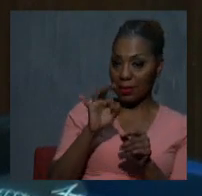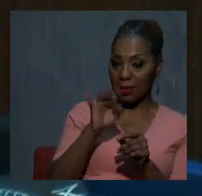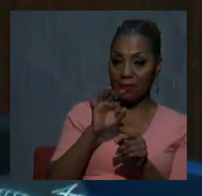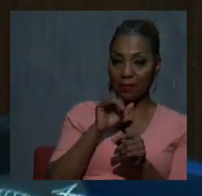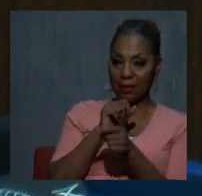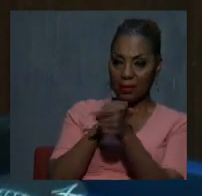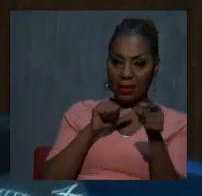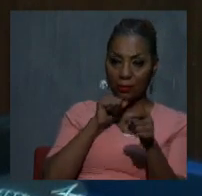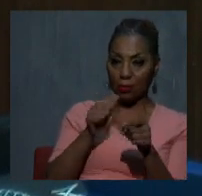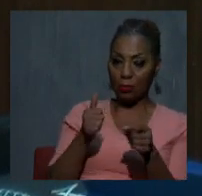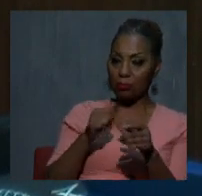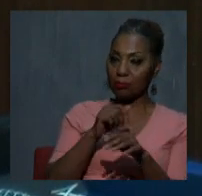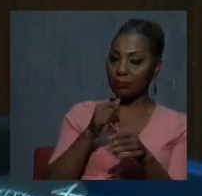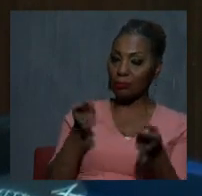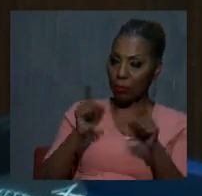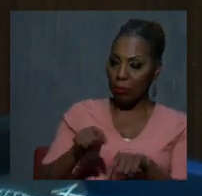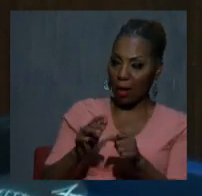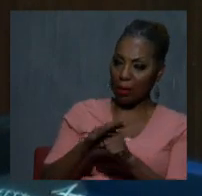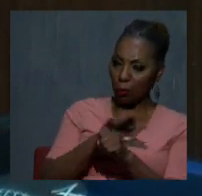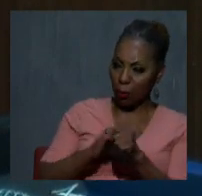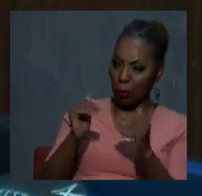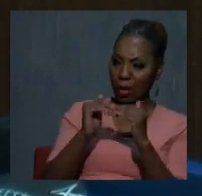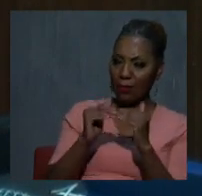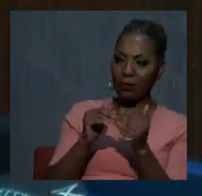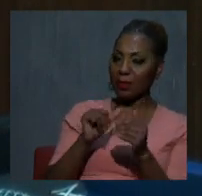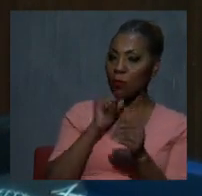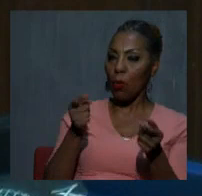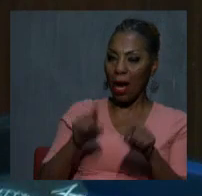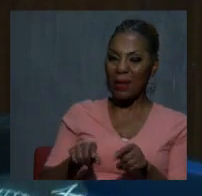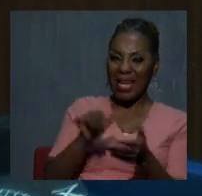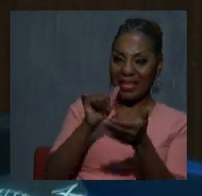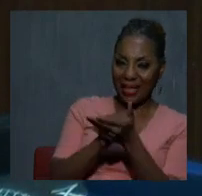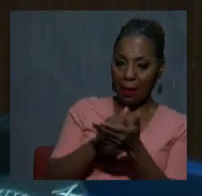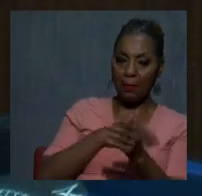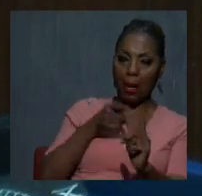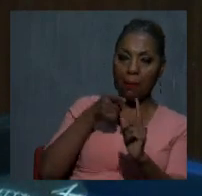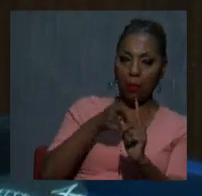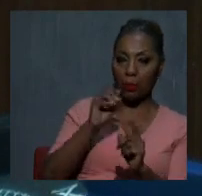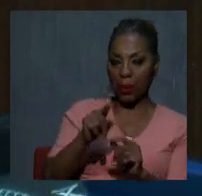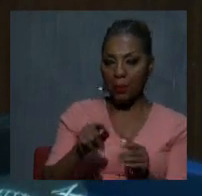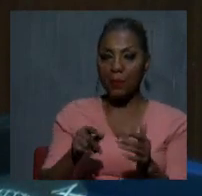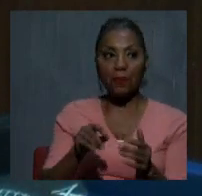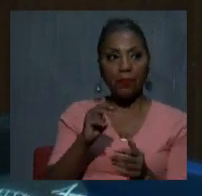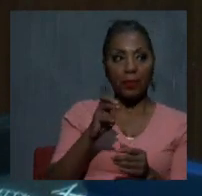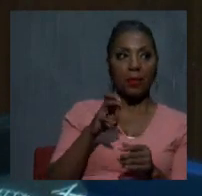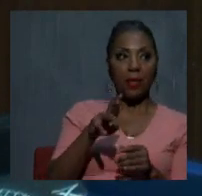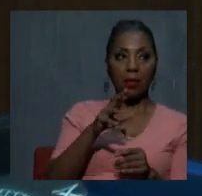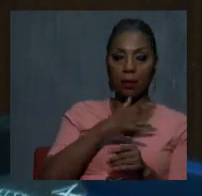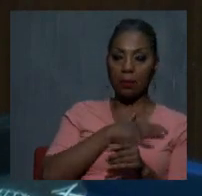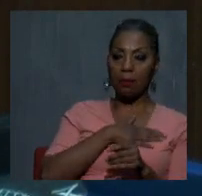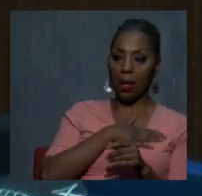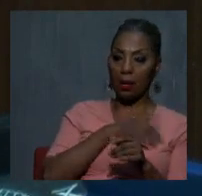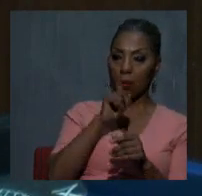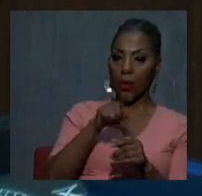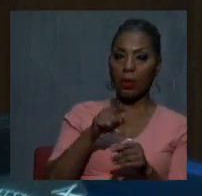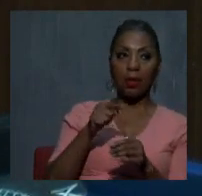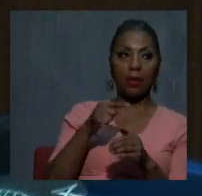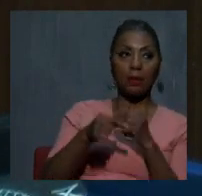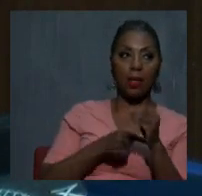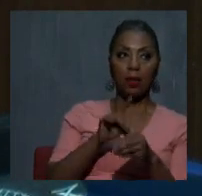level, it's not going to happen. So that was what my point was. But Mayor, my question is on 18.